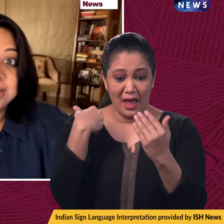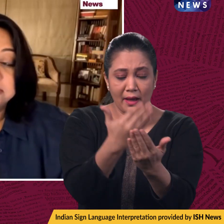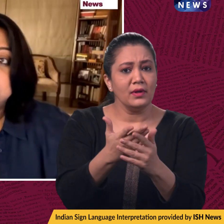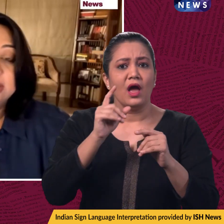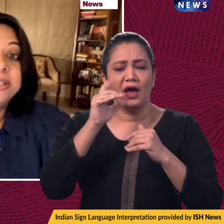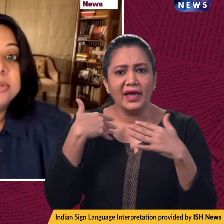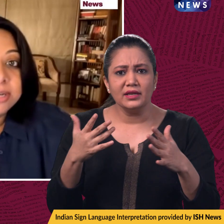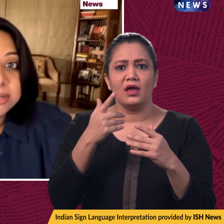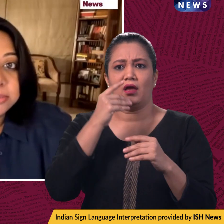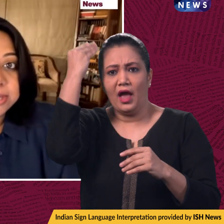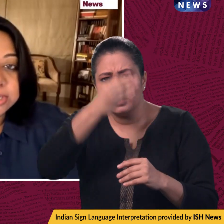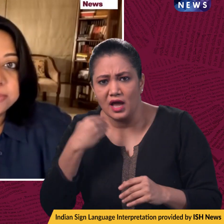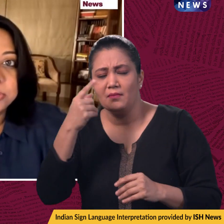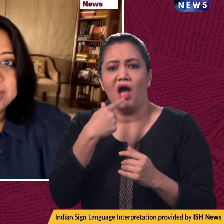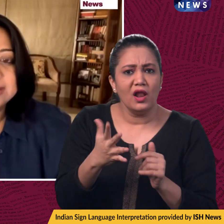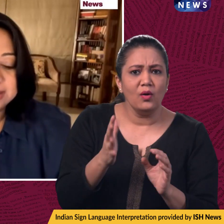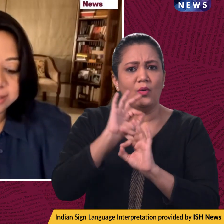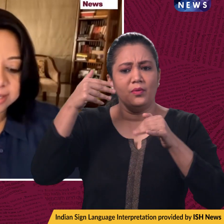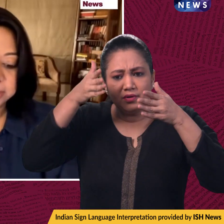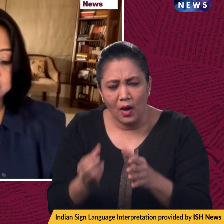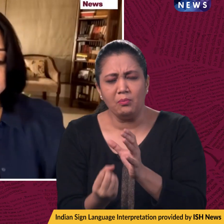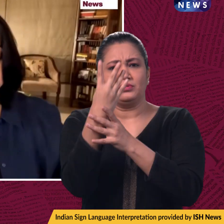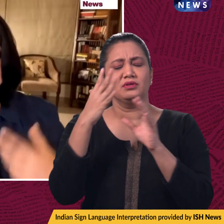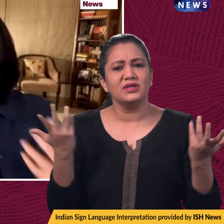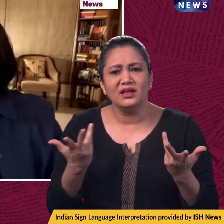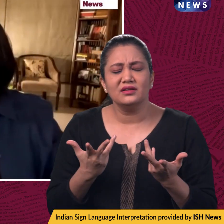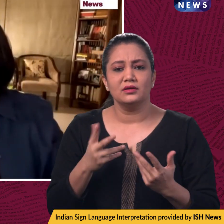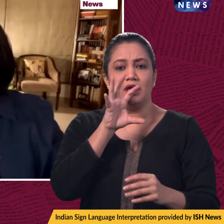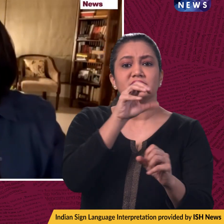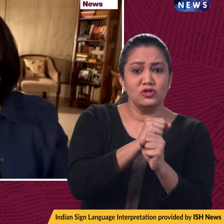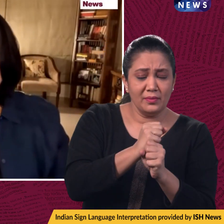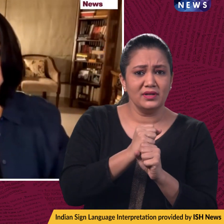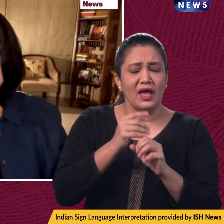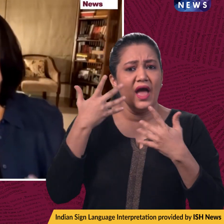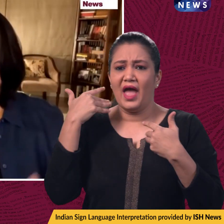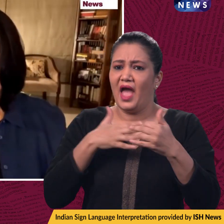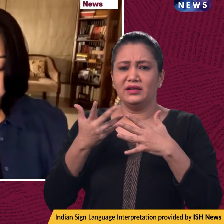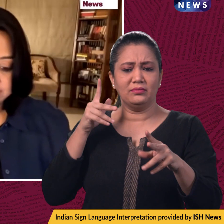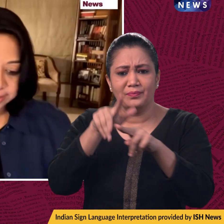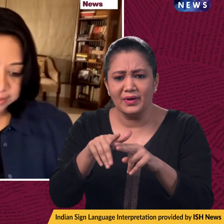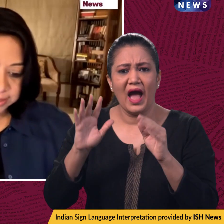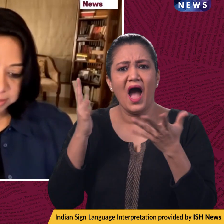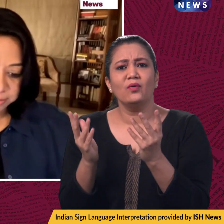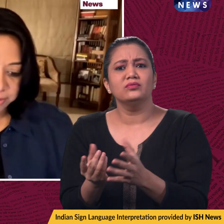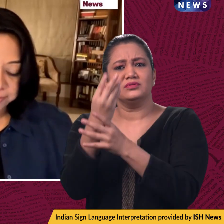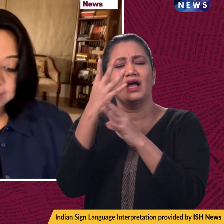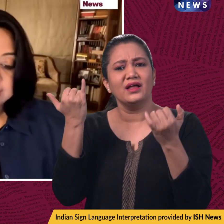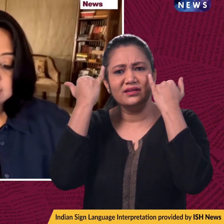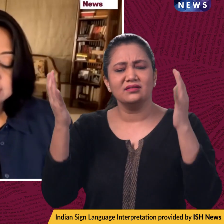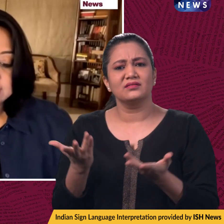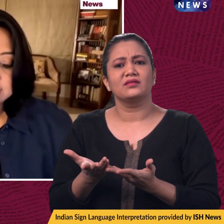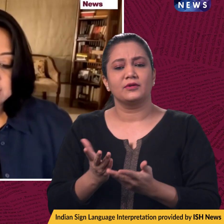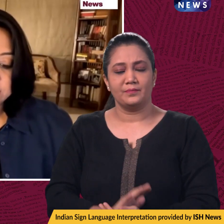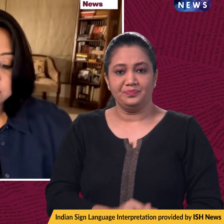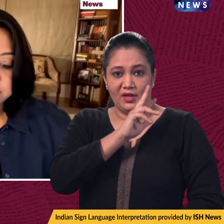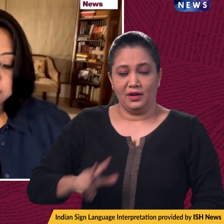colleges said that they were not allowed to wear hijab. So why has it suddenly come up now? If the state government says it has not intervened, where is this coming from?